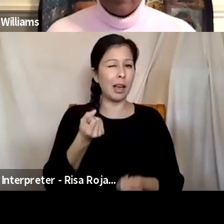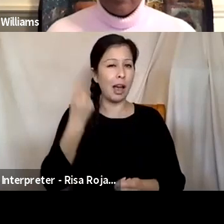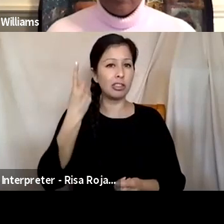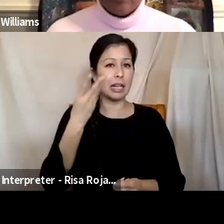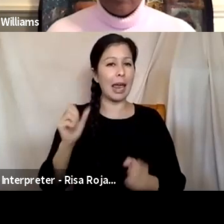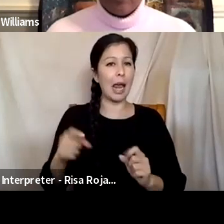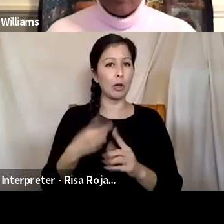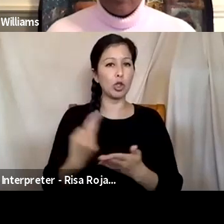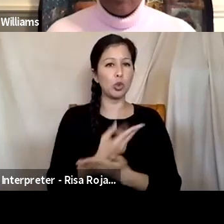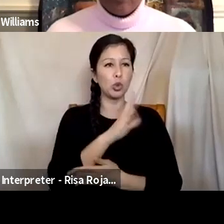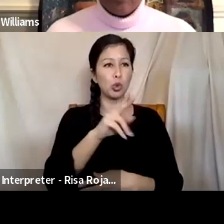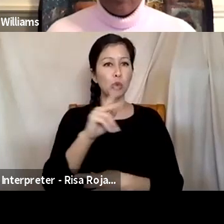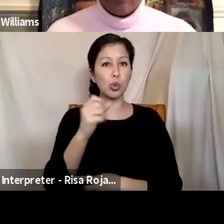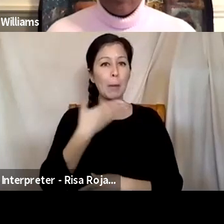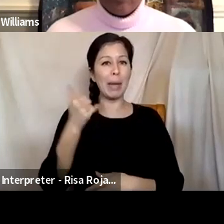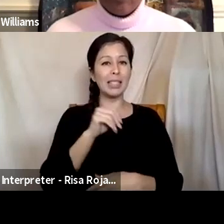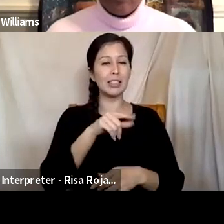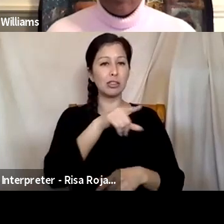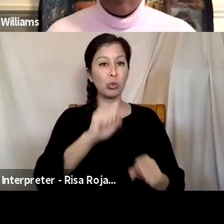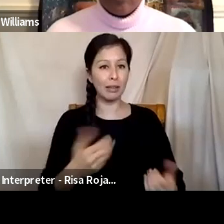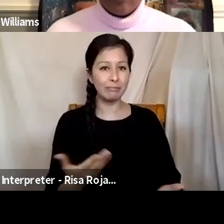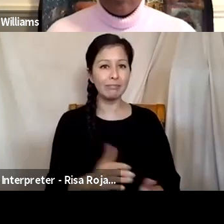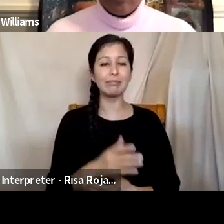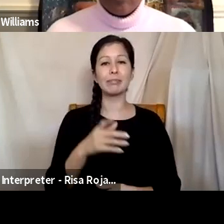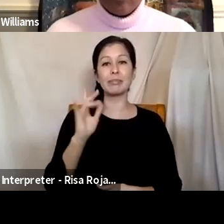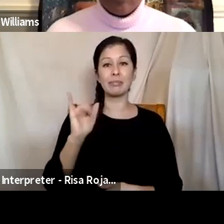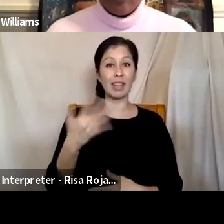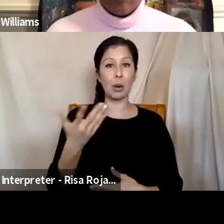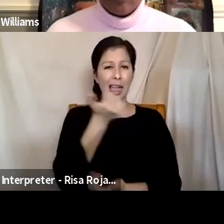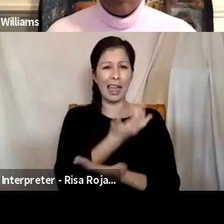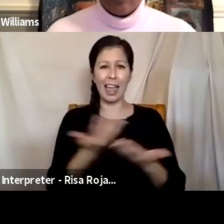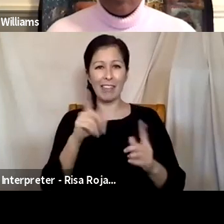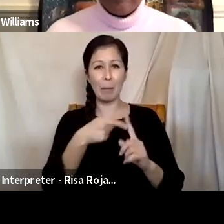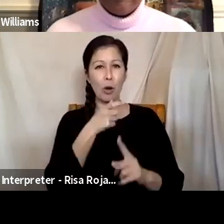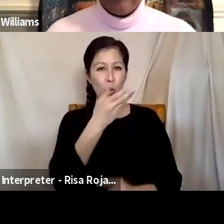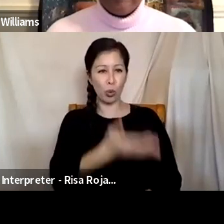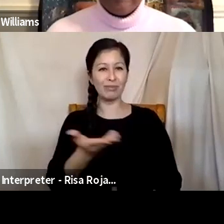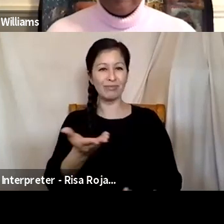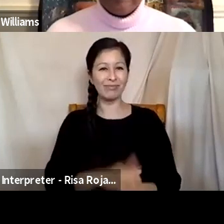understand and be able to use your tools to the best degree that they can, which is everything about you.